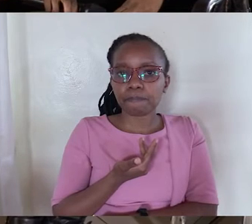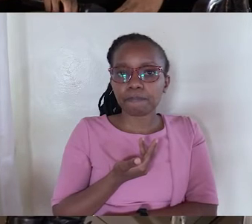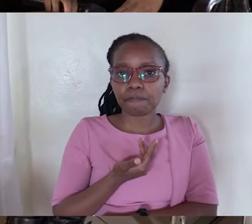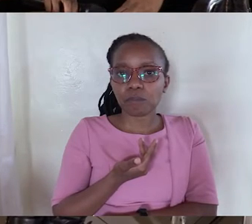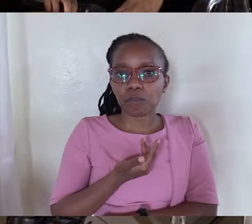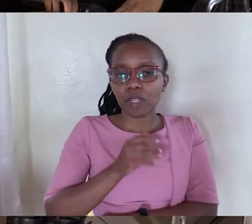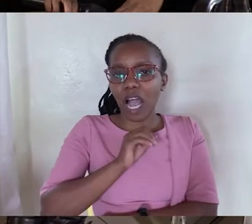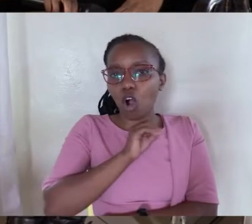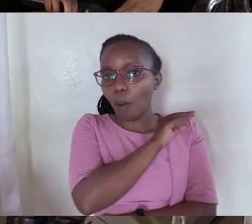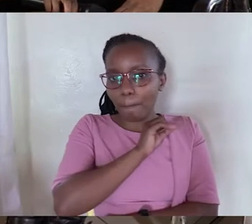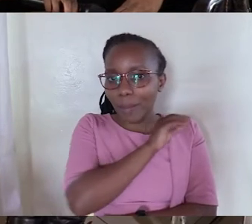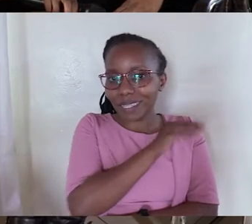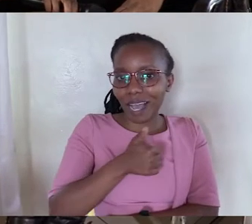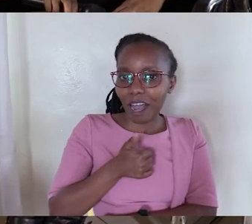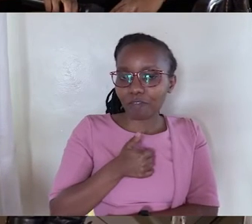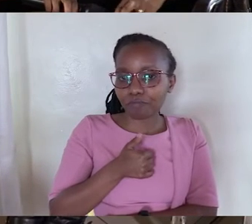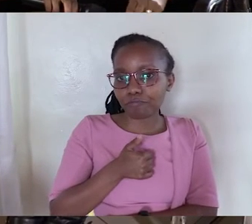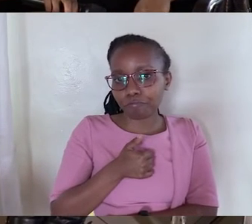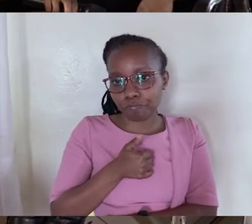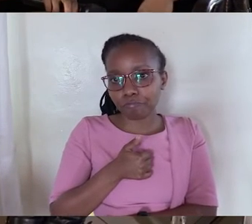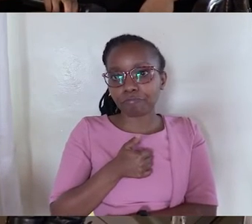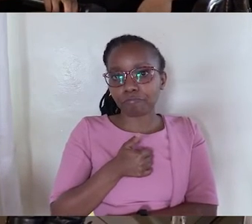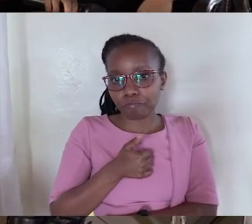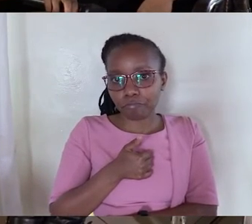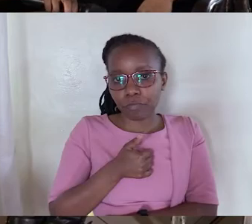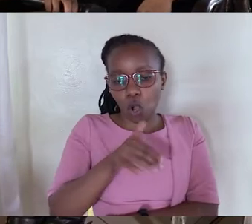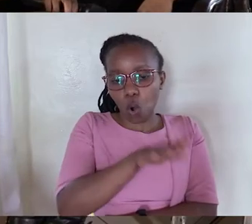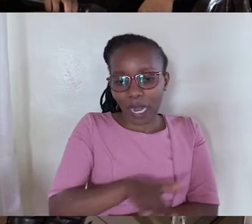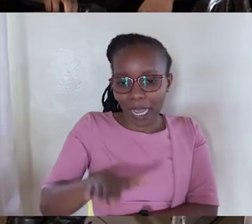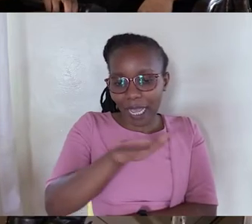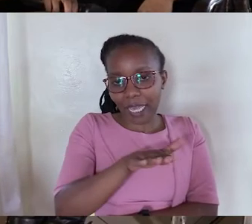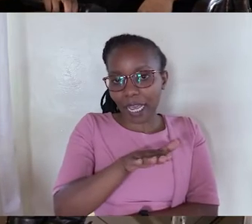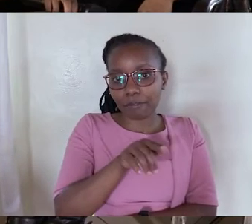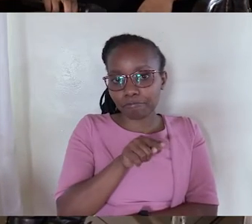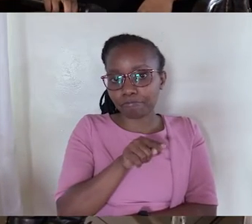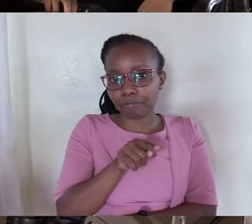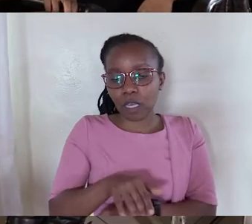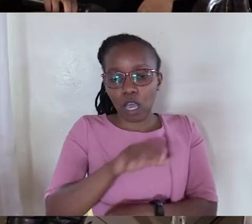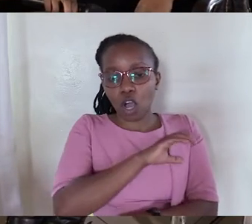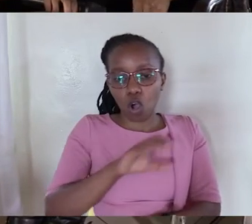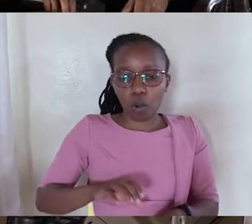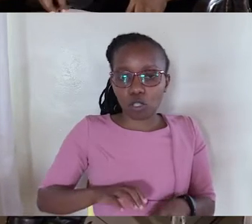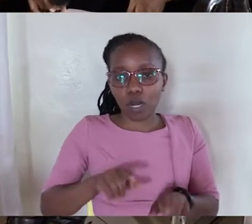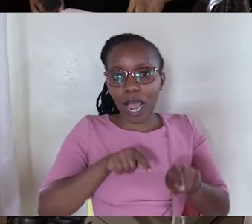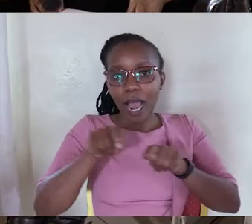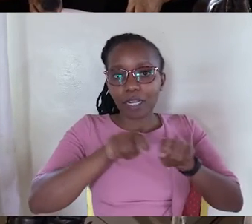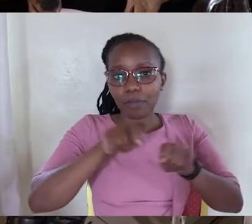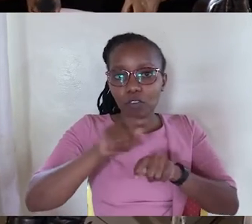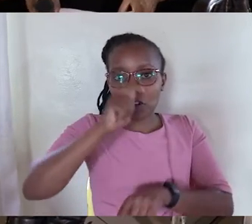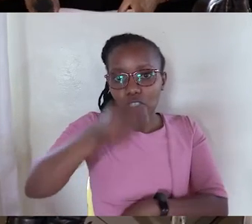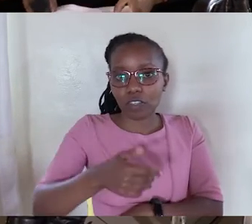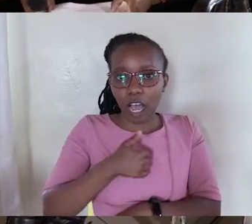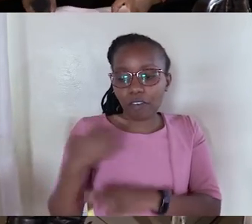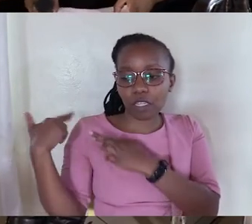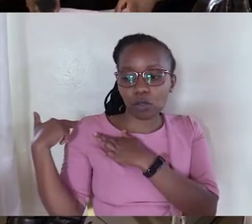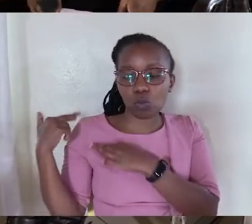when you have a complaint or when you have a claim on this specific area. The Commission on Administrative Justice has two main